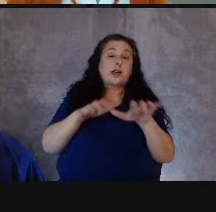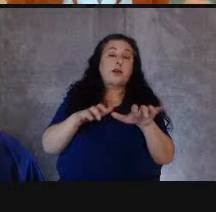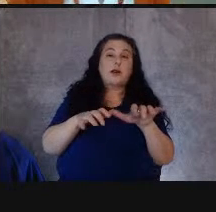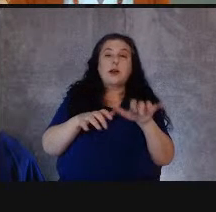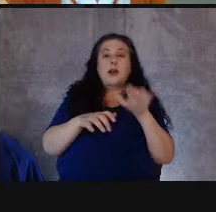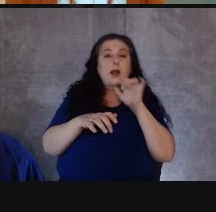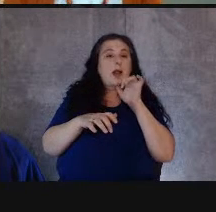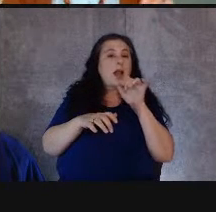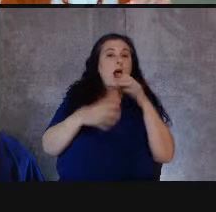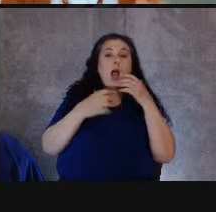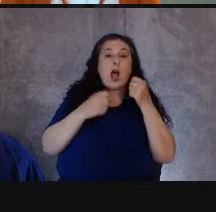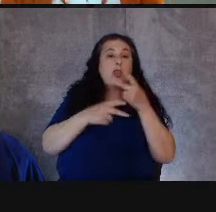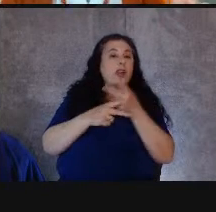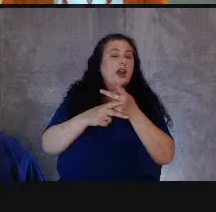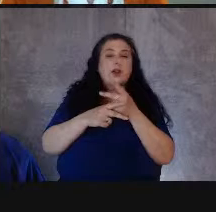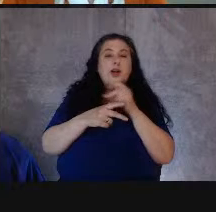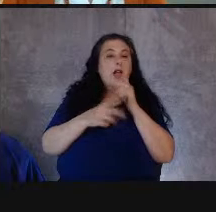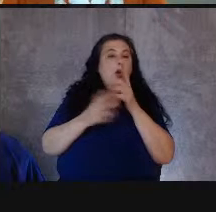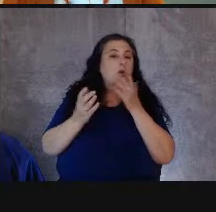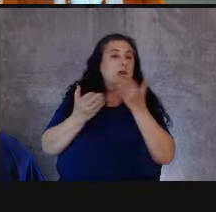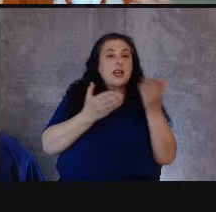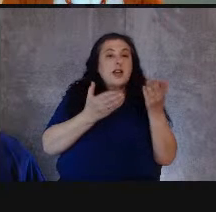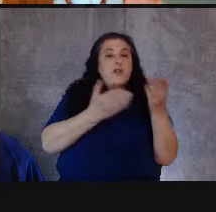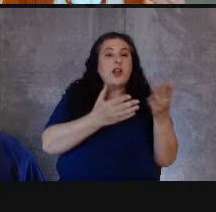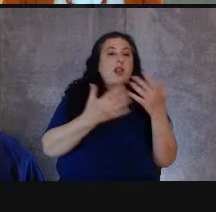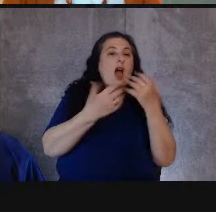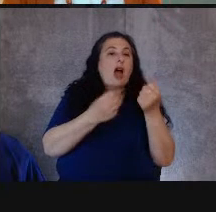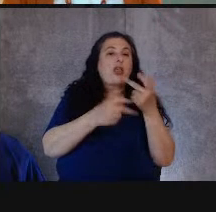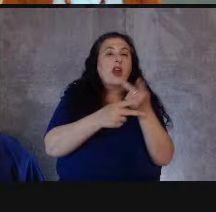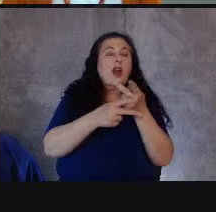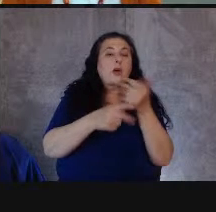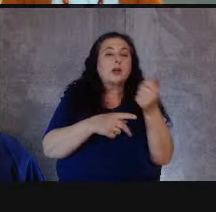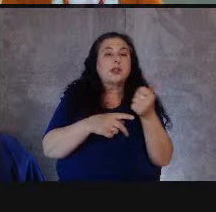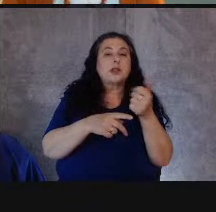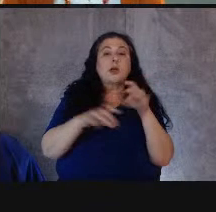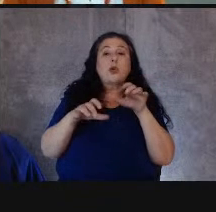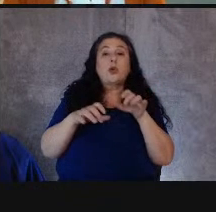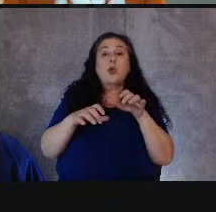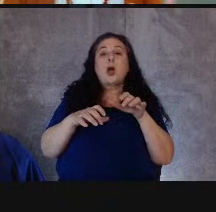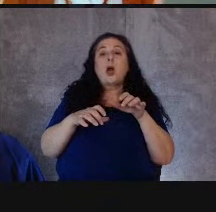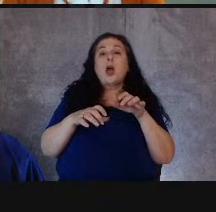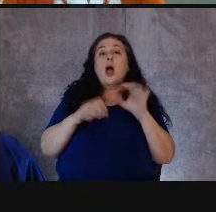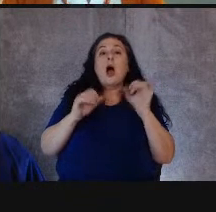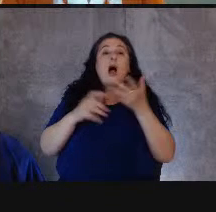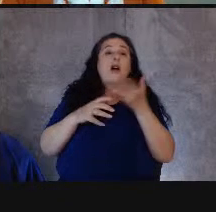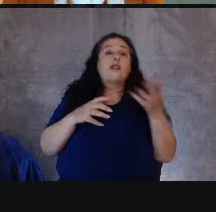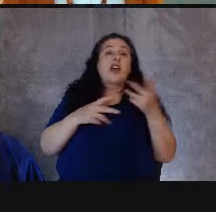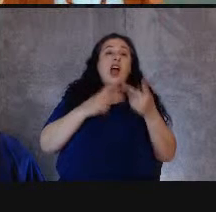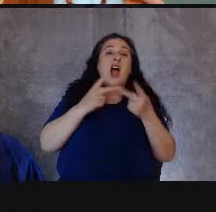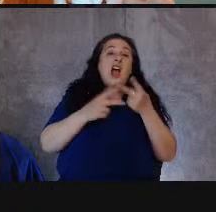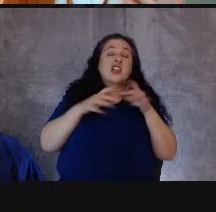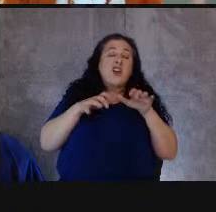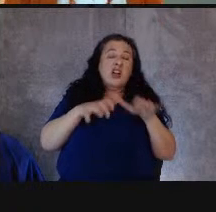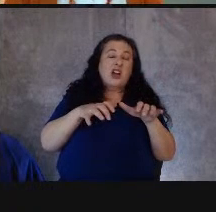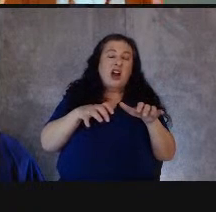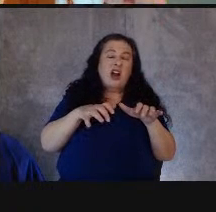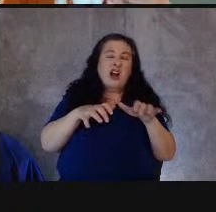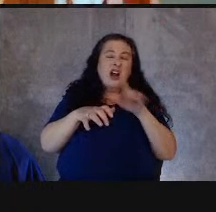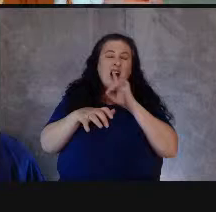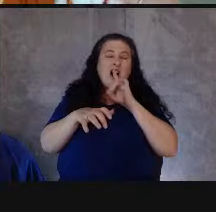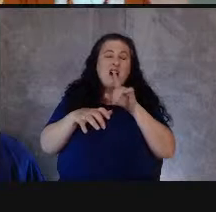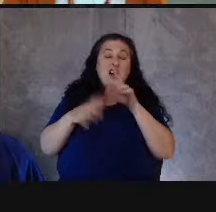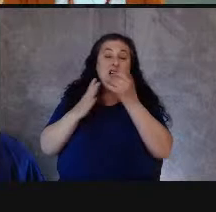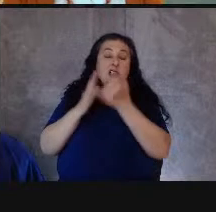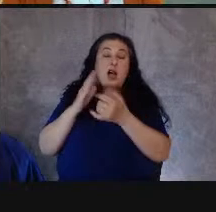wasn't healthcare. They weren't delivering healthcare. What they were doing is they were saying all of these kinds of activities that are